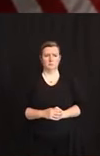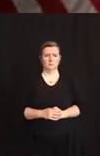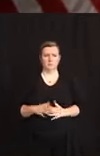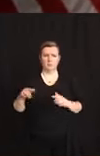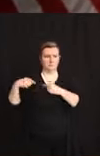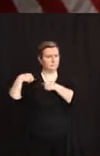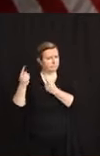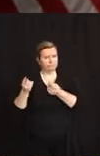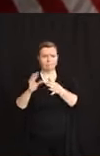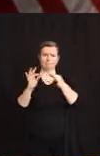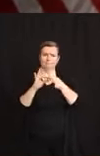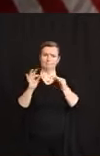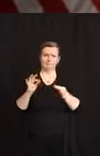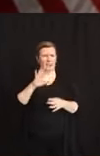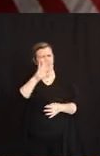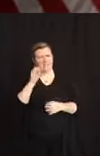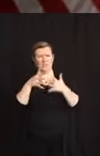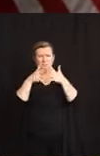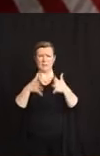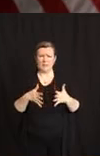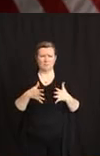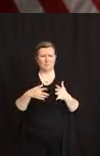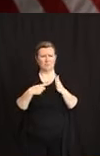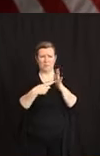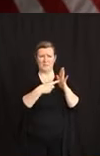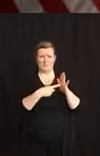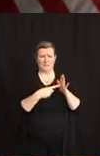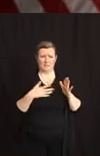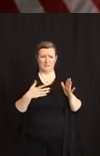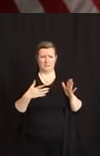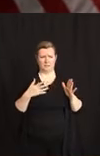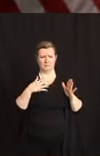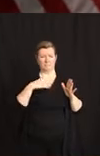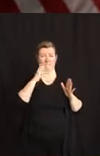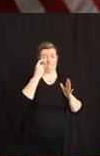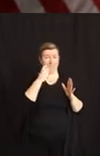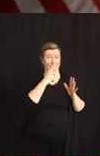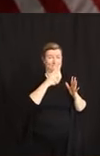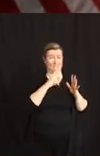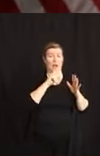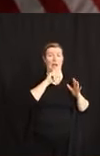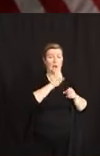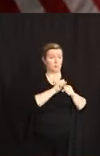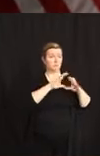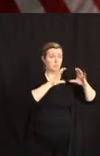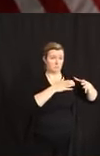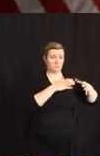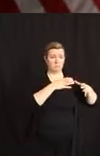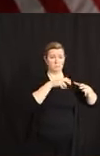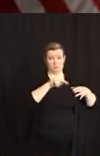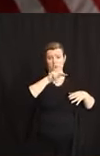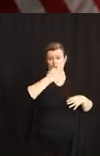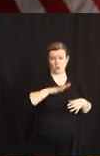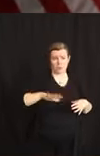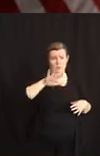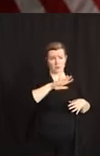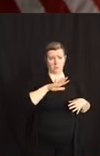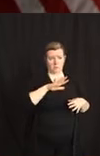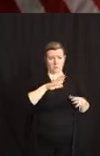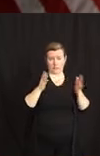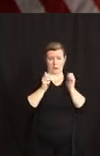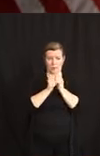representation among fatalities is about 50% higher than the representation in the state's population. That the Hispanic representation among